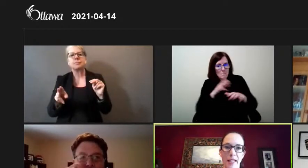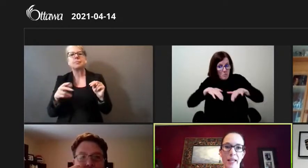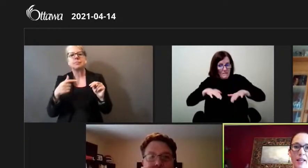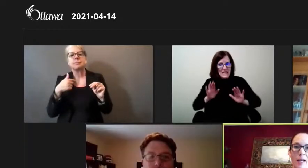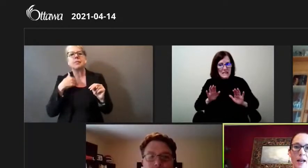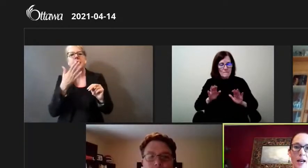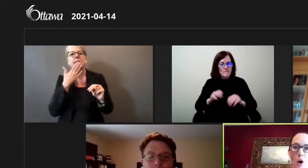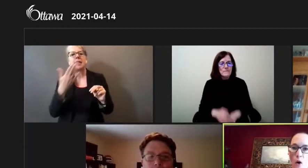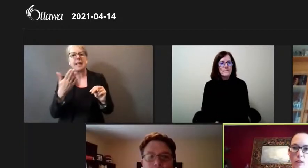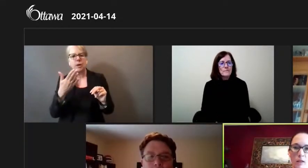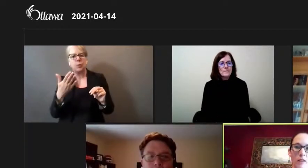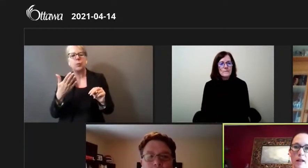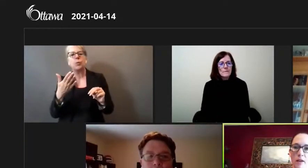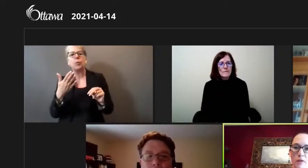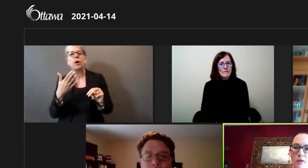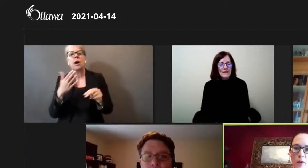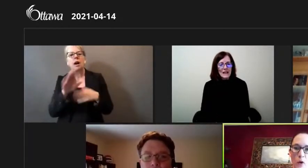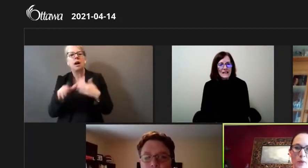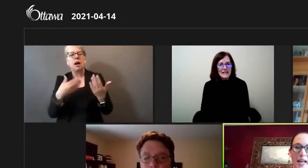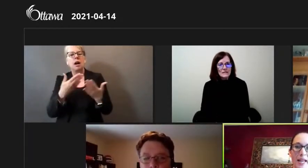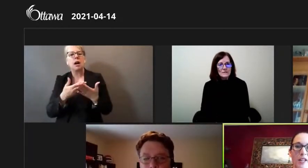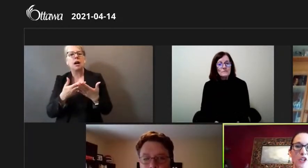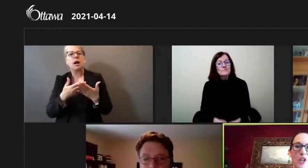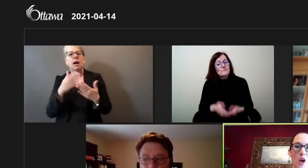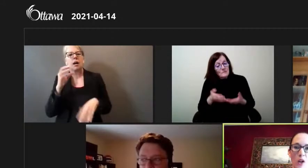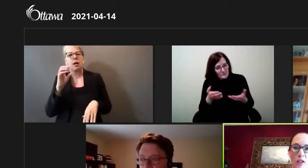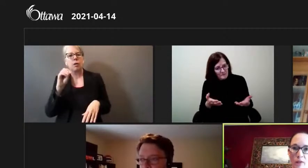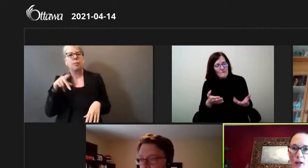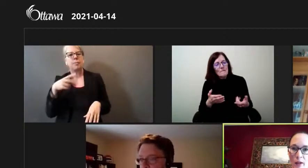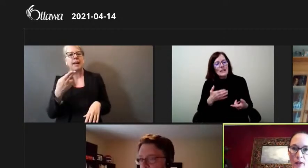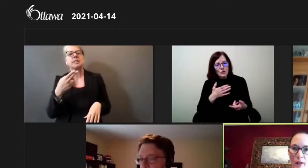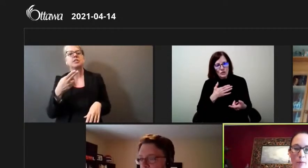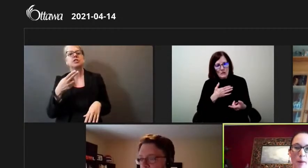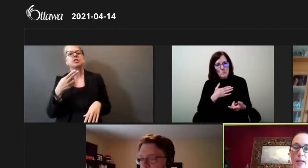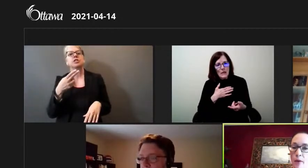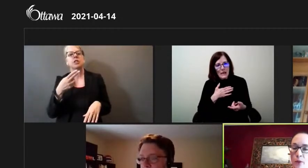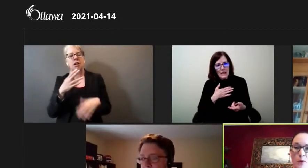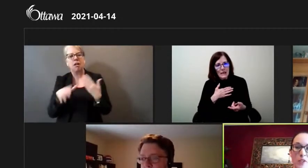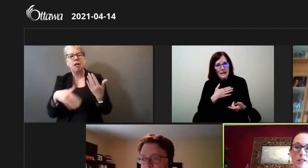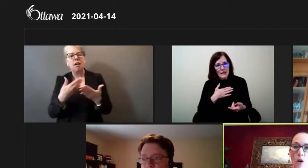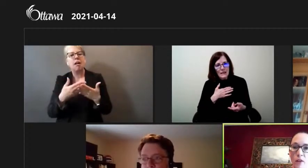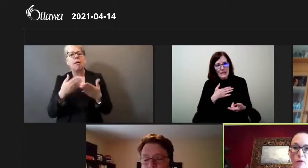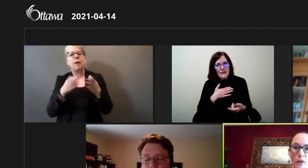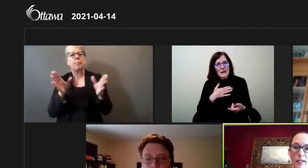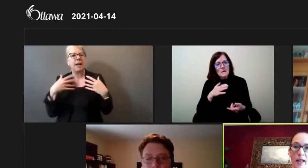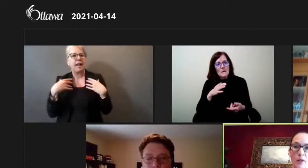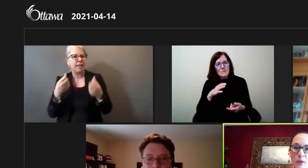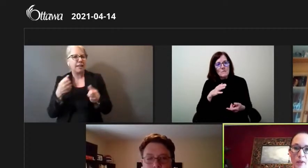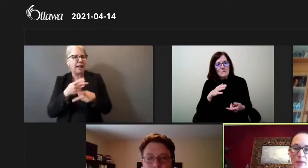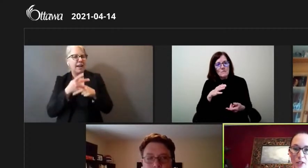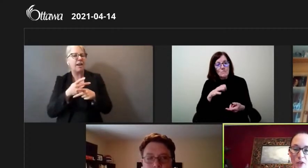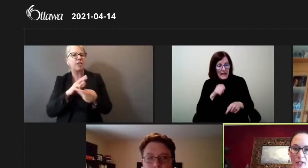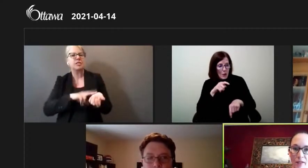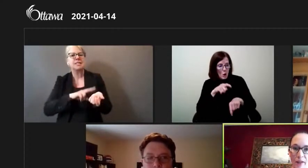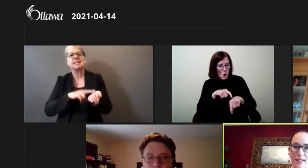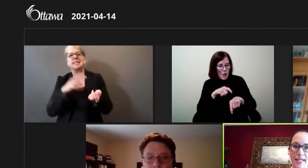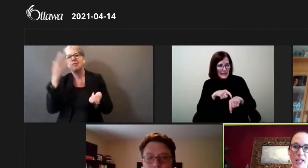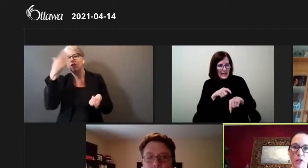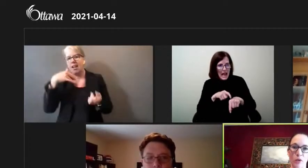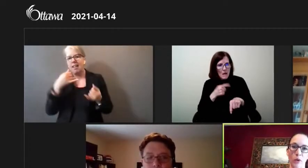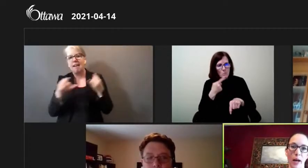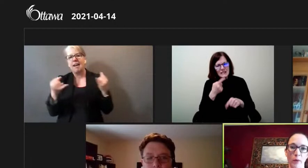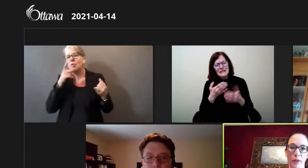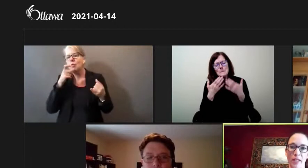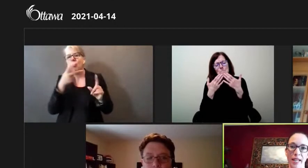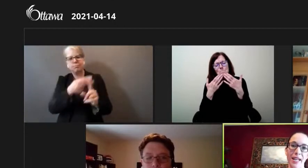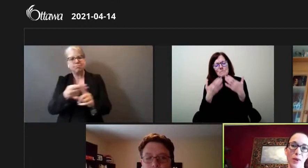thank all of OPH, all of our public health nurses, all the frontline who are administering the vaccine and who